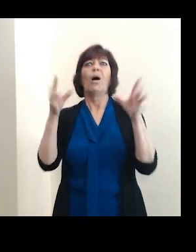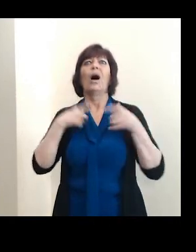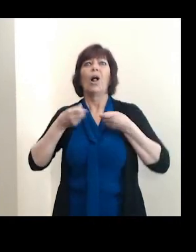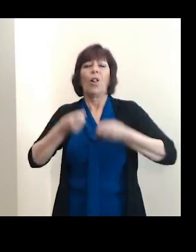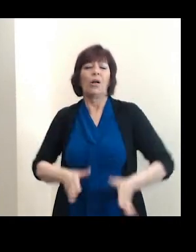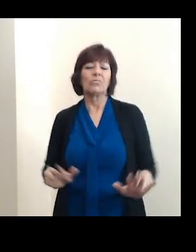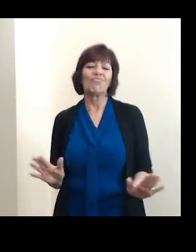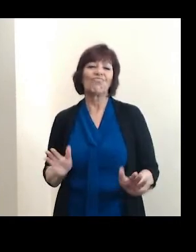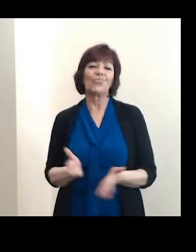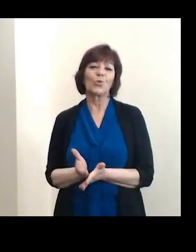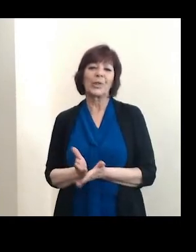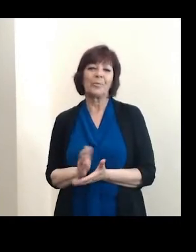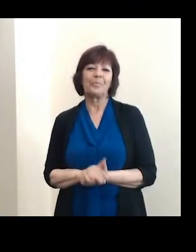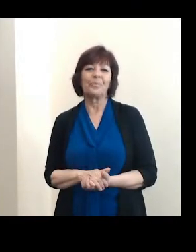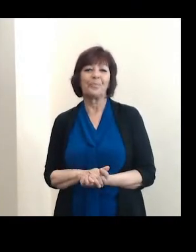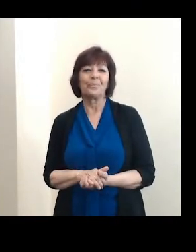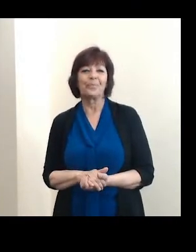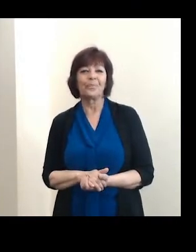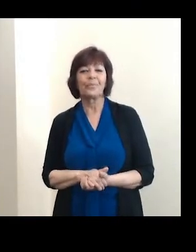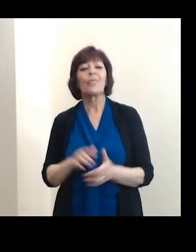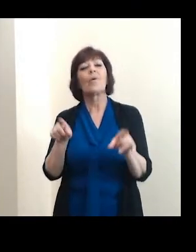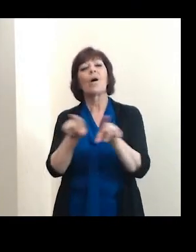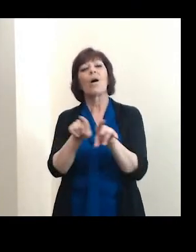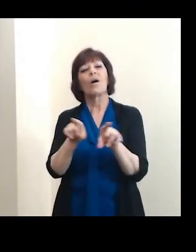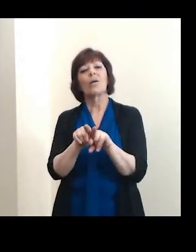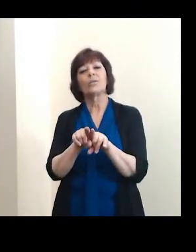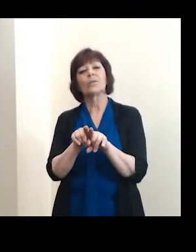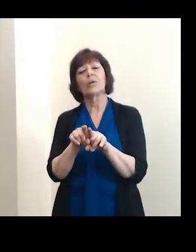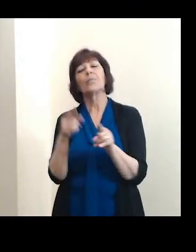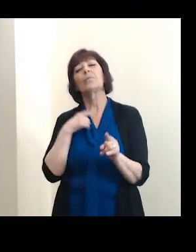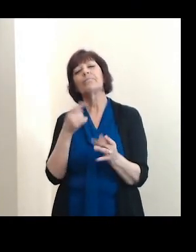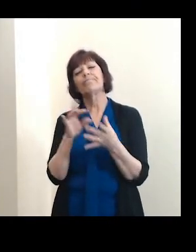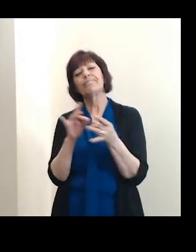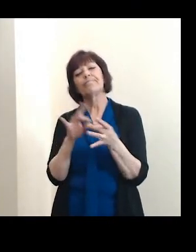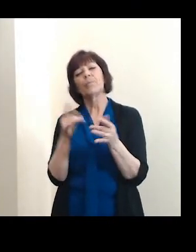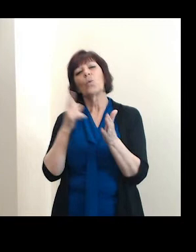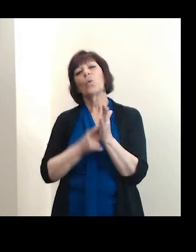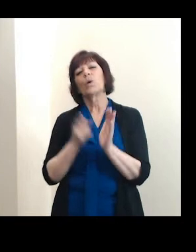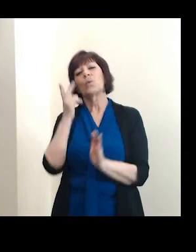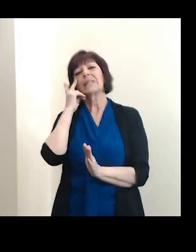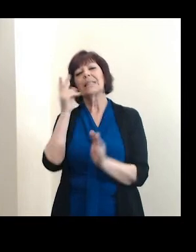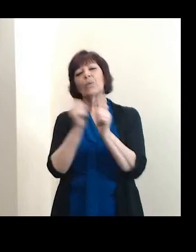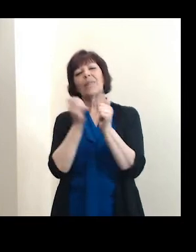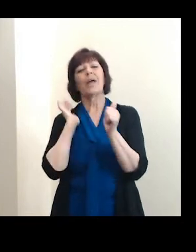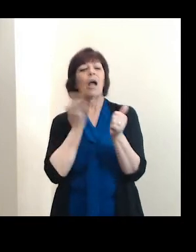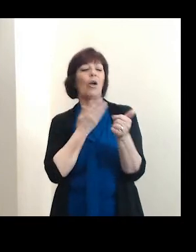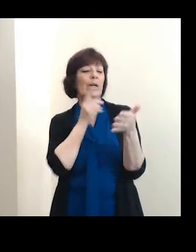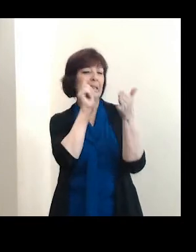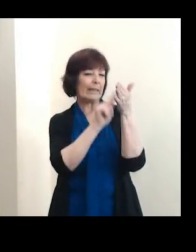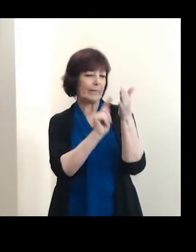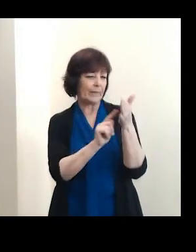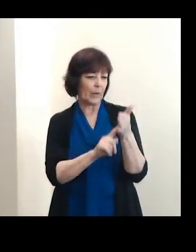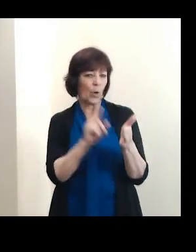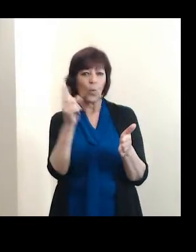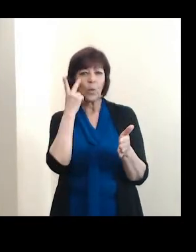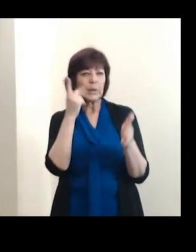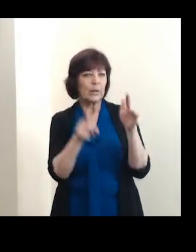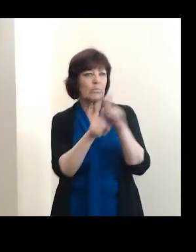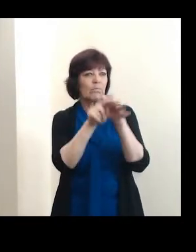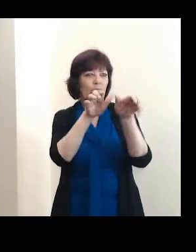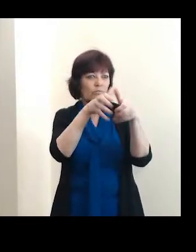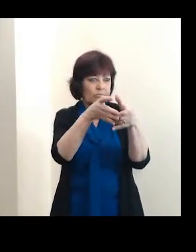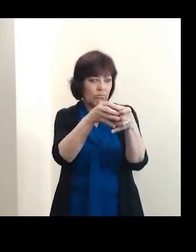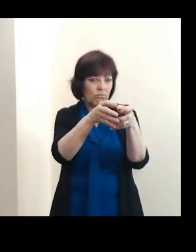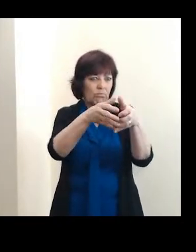card. I also want to talk about what we're seeing in terms of our case investigations, where we are seeing clusters, because we are